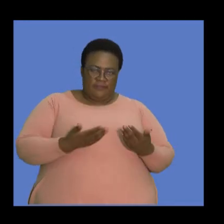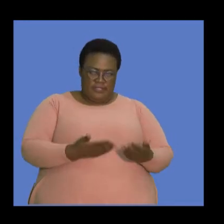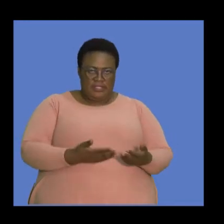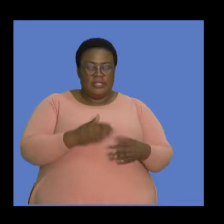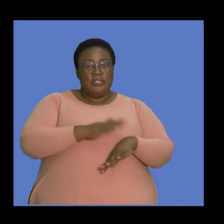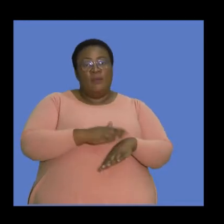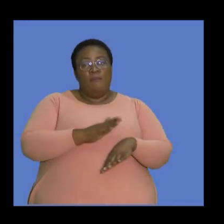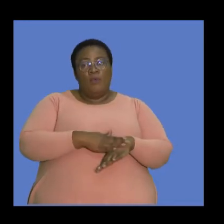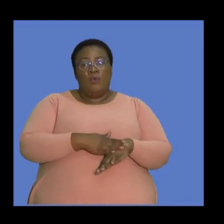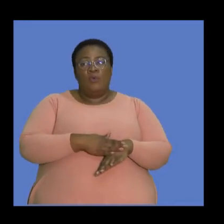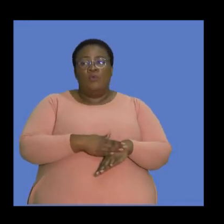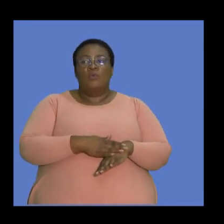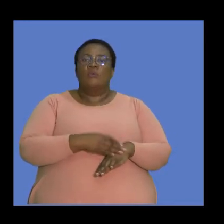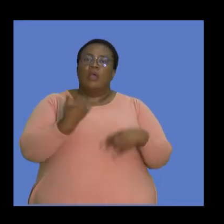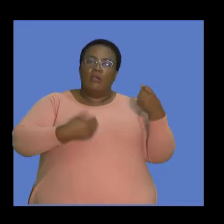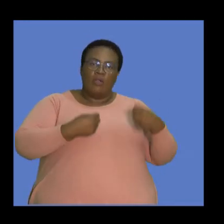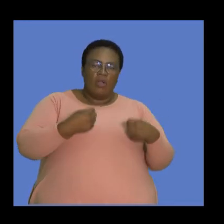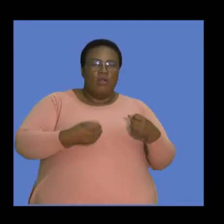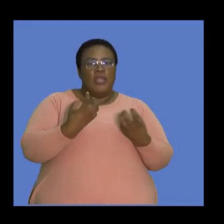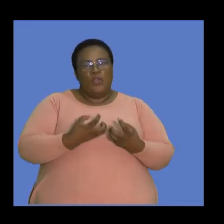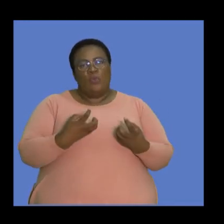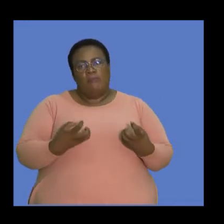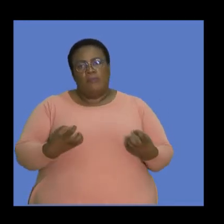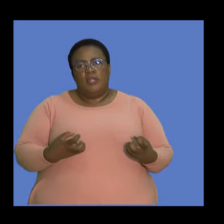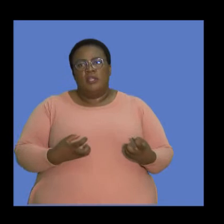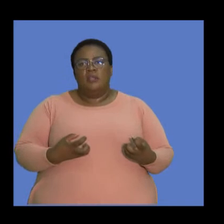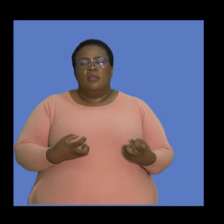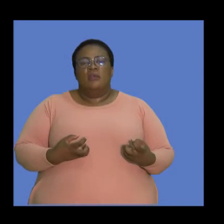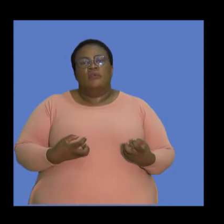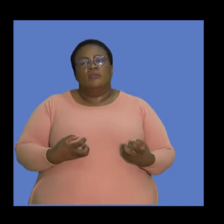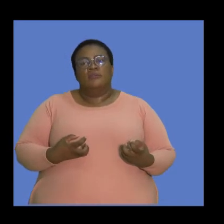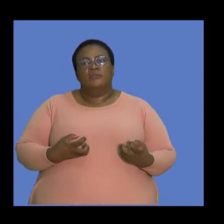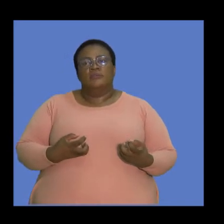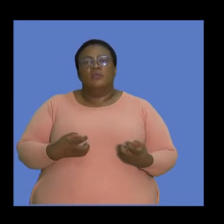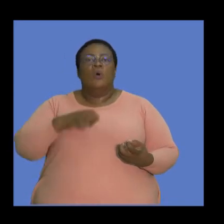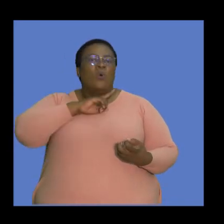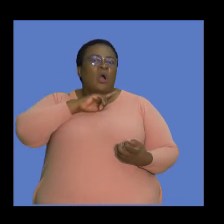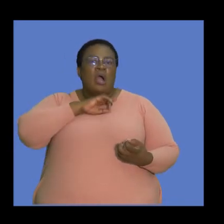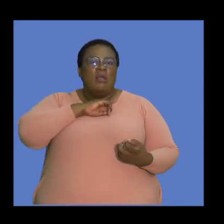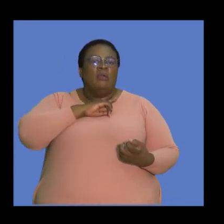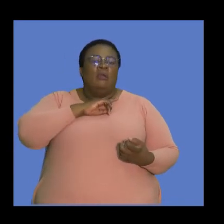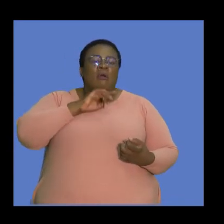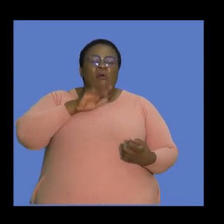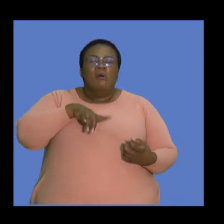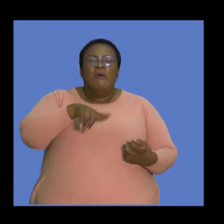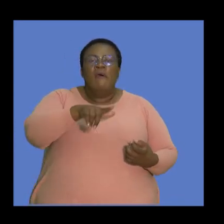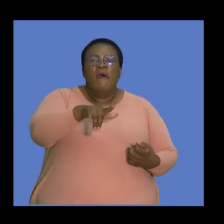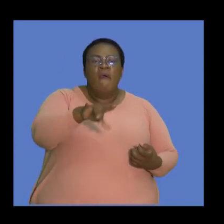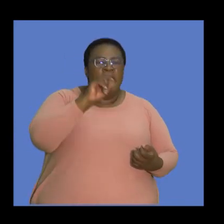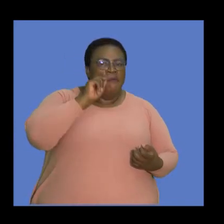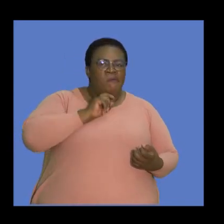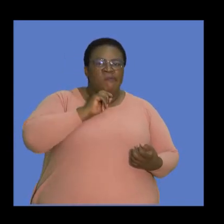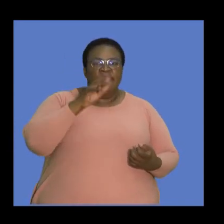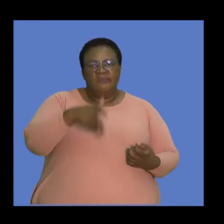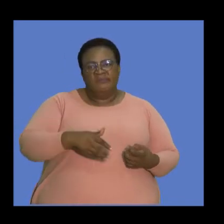services, especially vehicles and equipment, because that's really what normally wears and tears. So no one really wants to